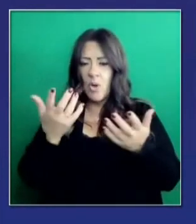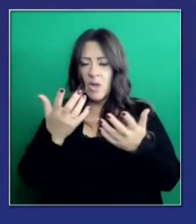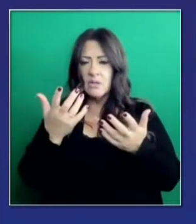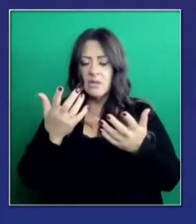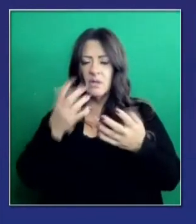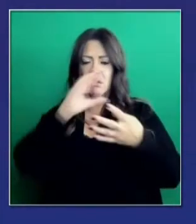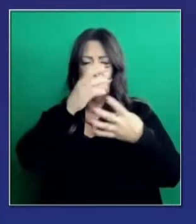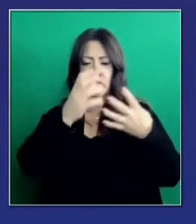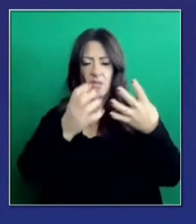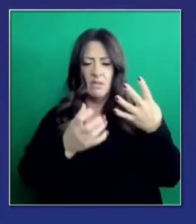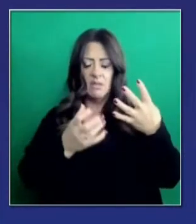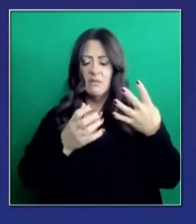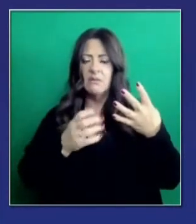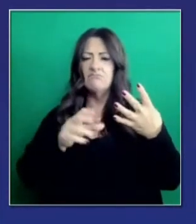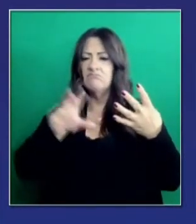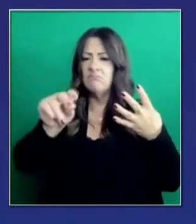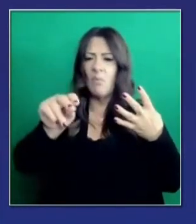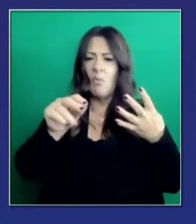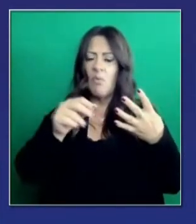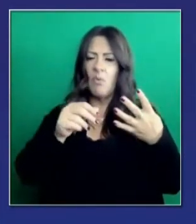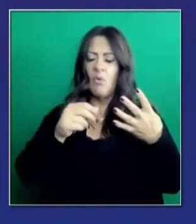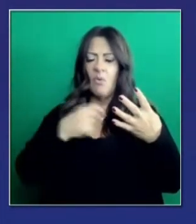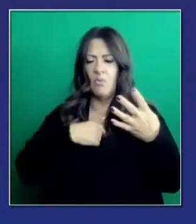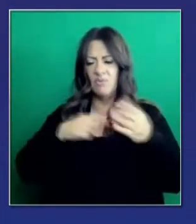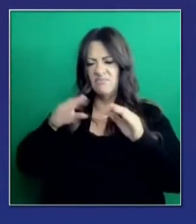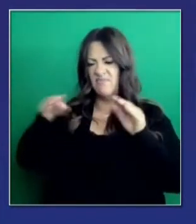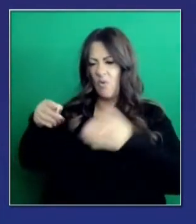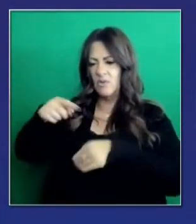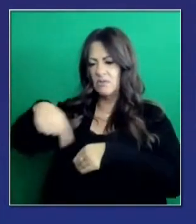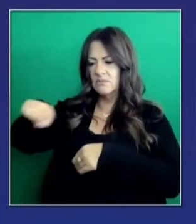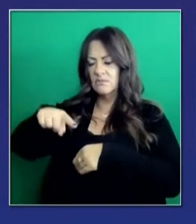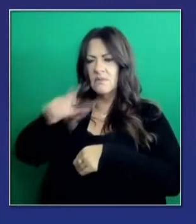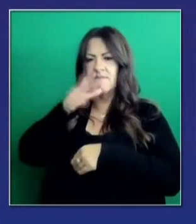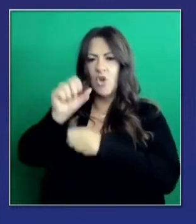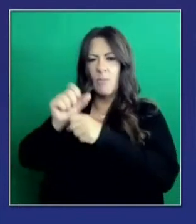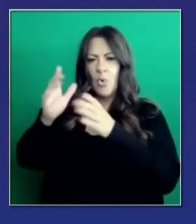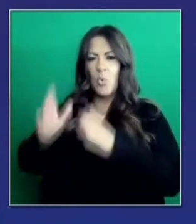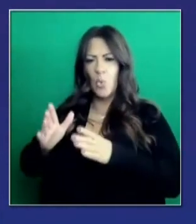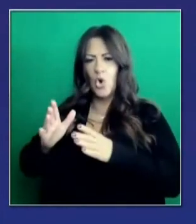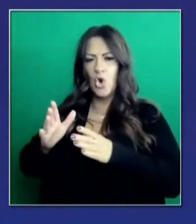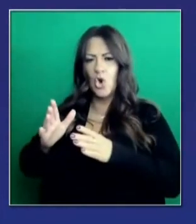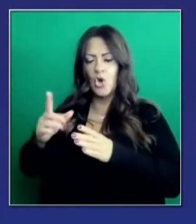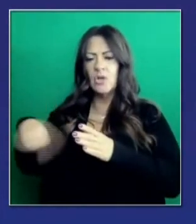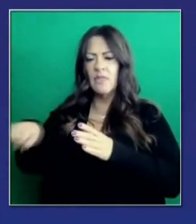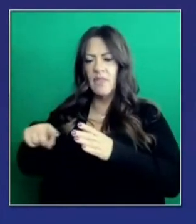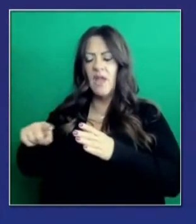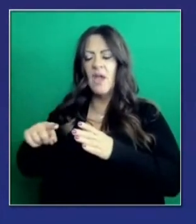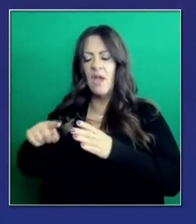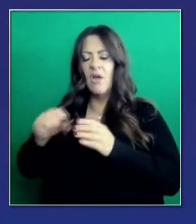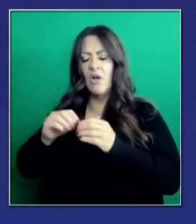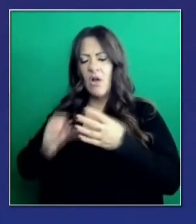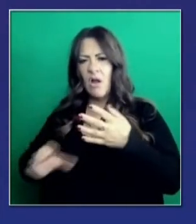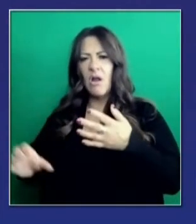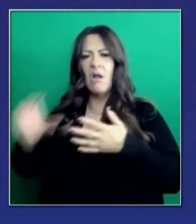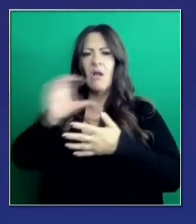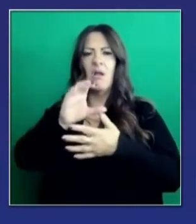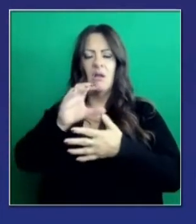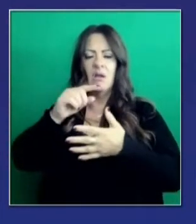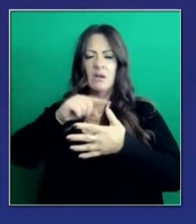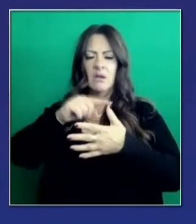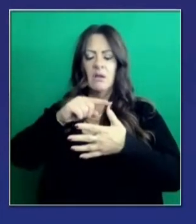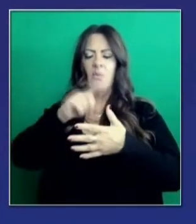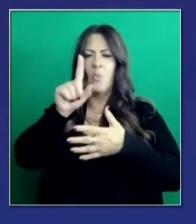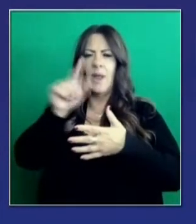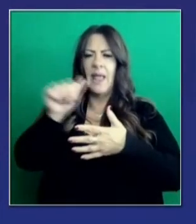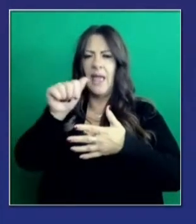are keeping our farm workers, our agricultural workers in that top tier, 65 and over, healthcare workers,